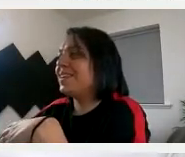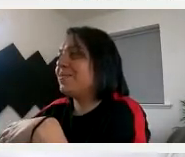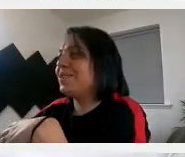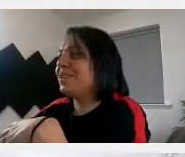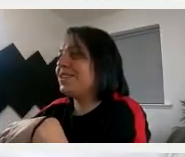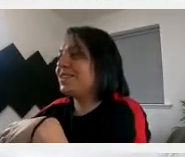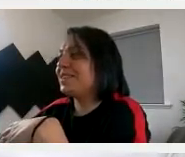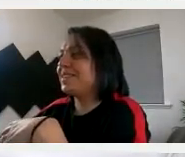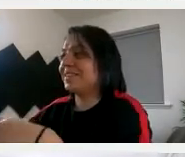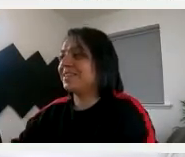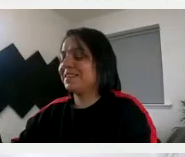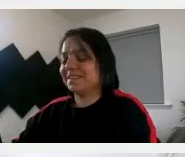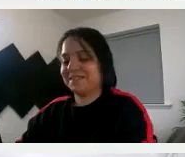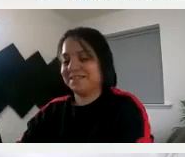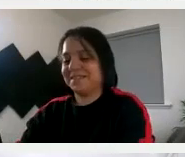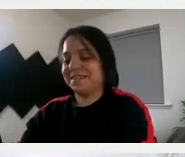they are British.